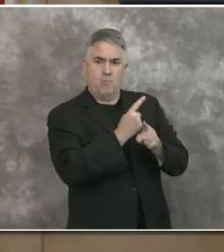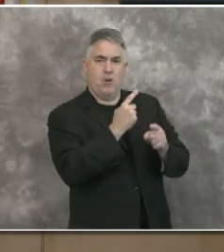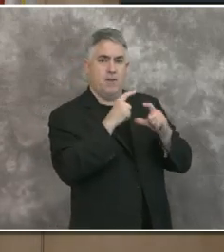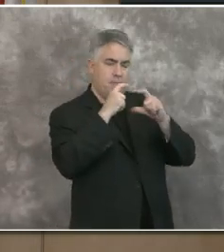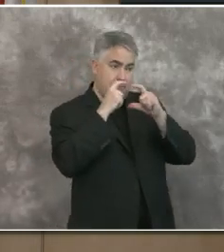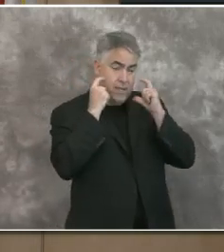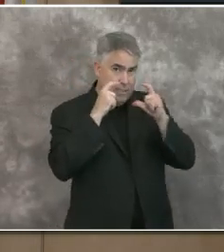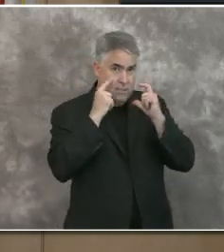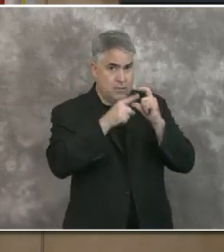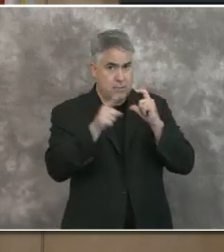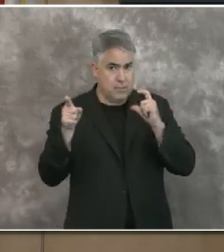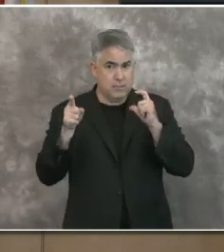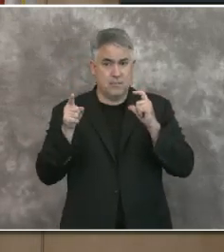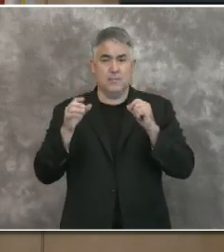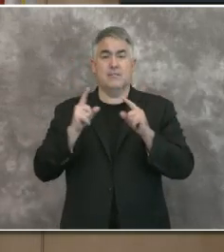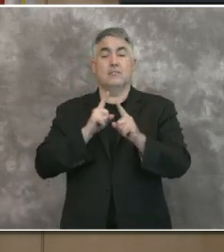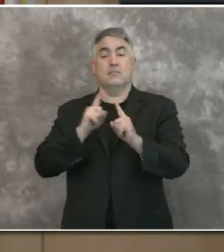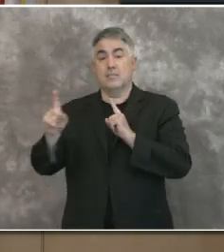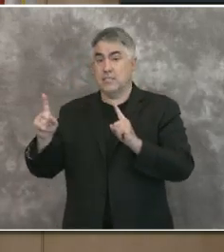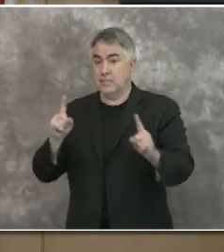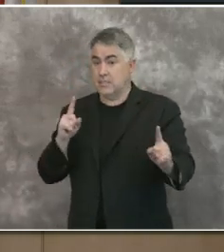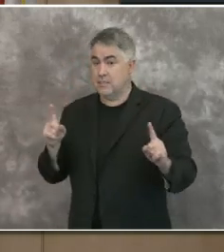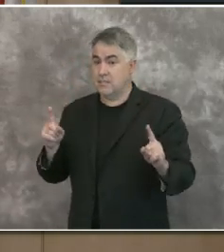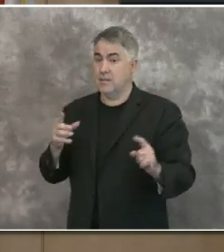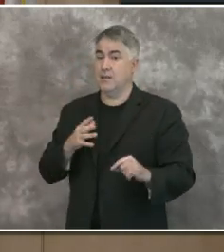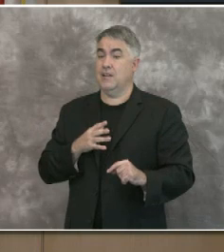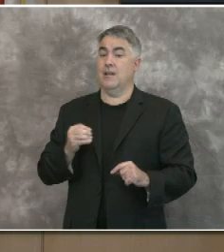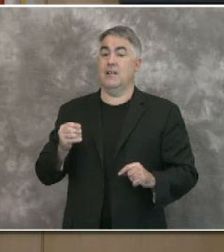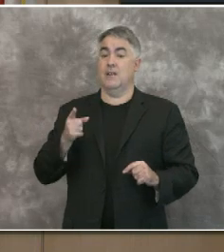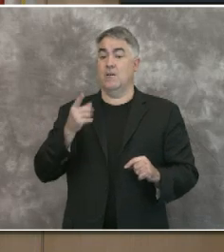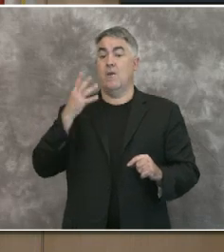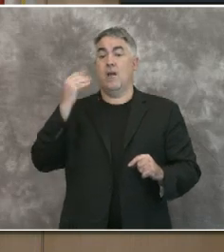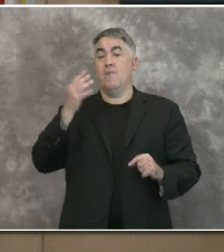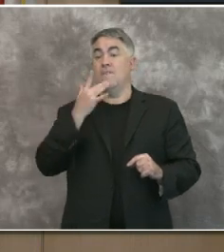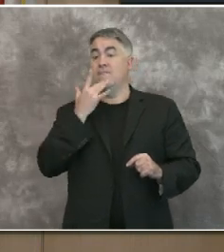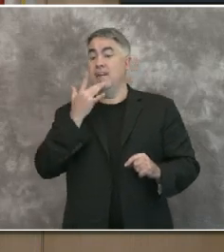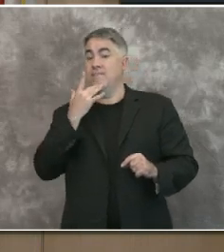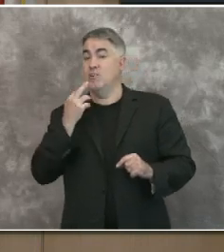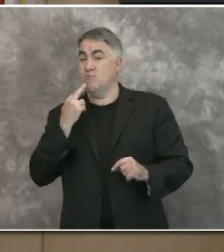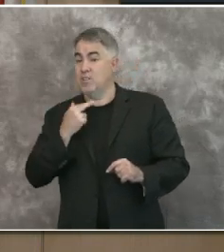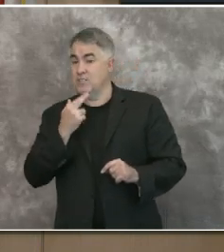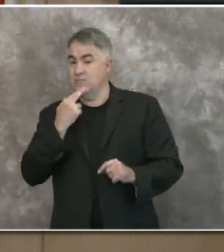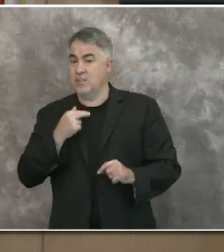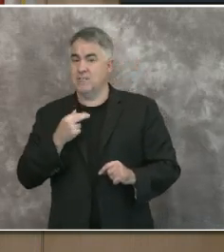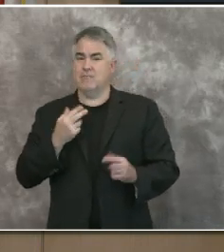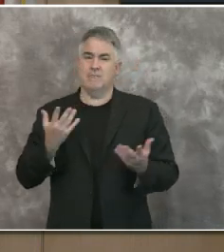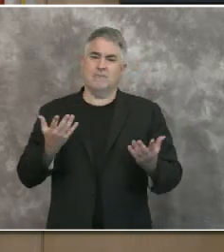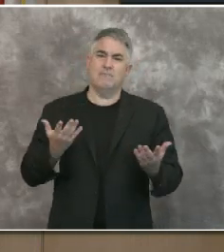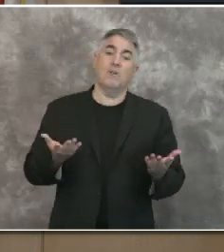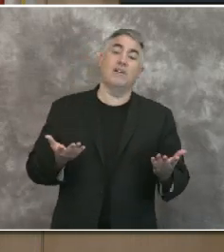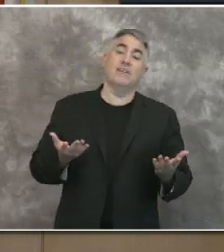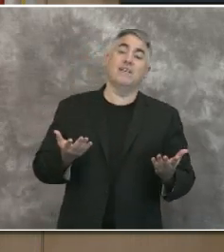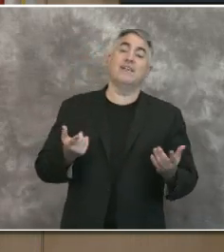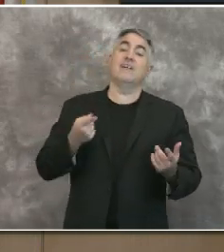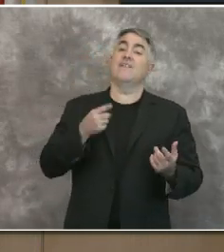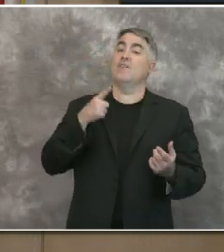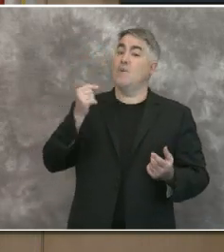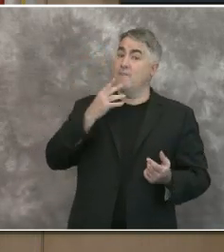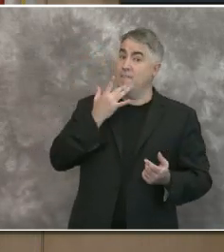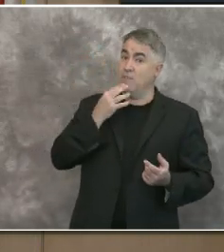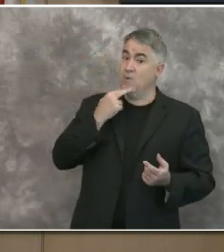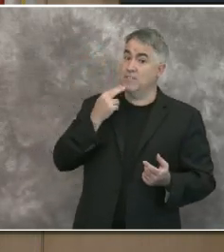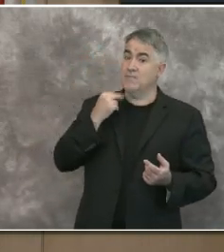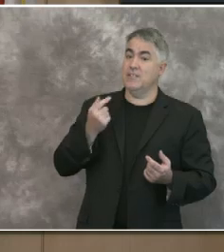and social distancing, and maybe go out to your favorite restaurant. And you know what? If you do that, leave a big